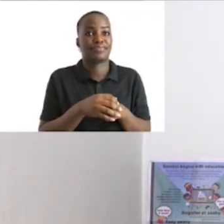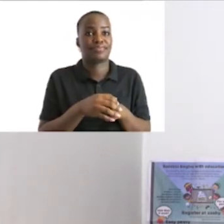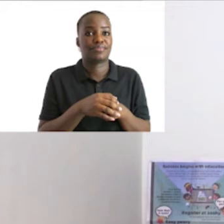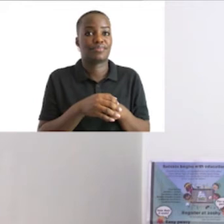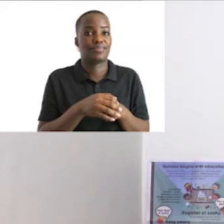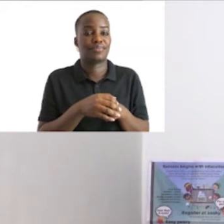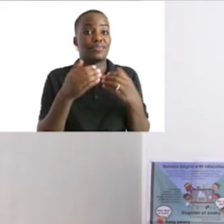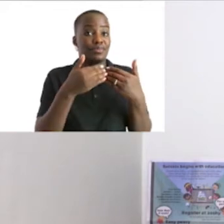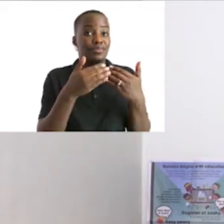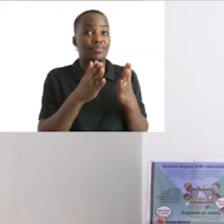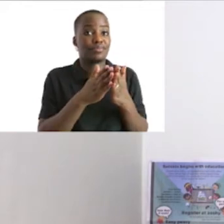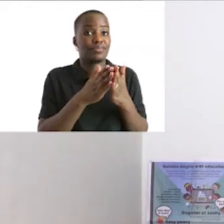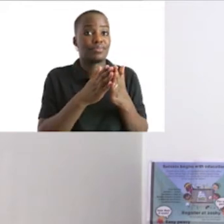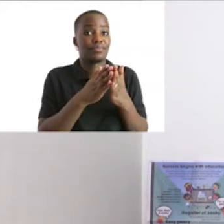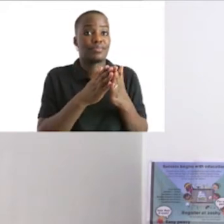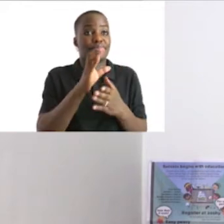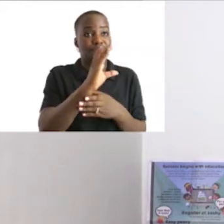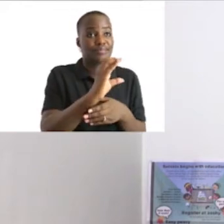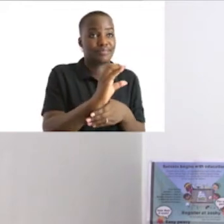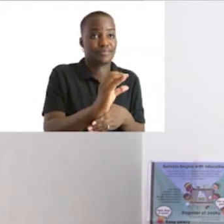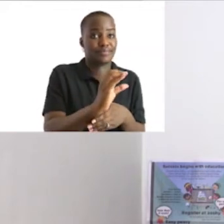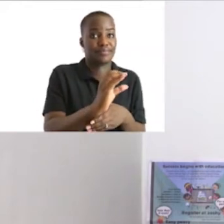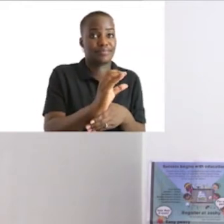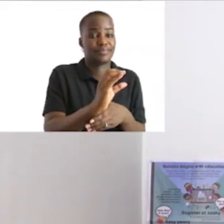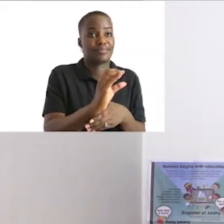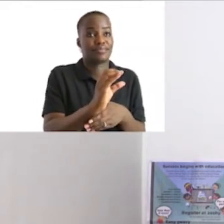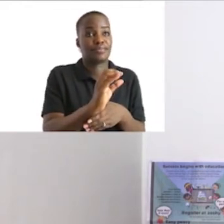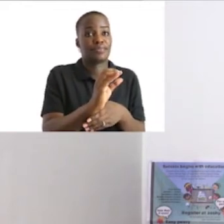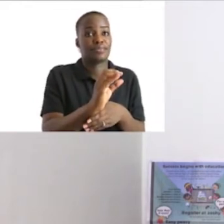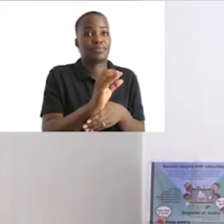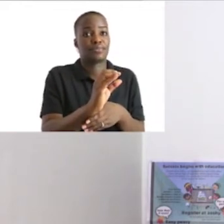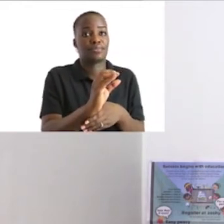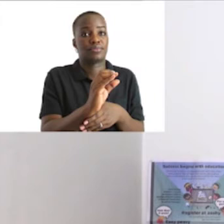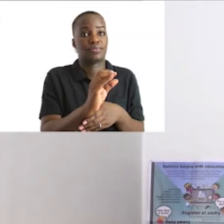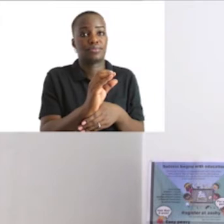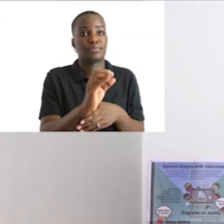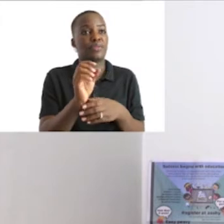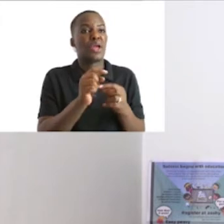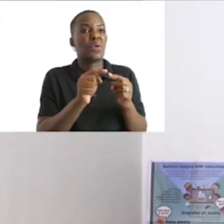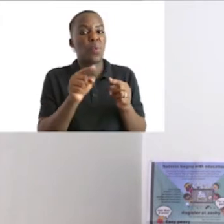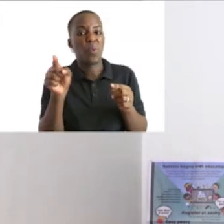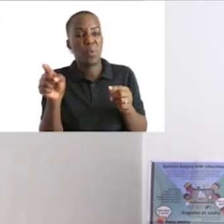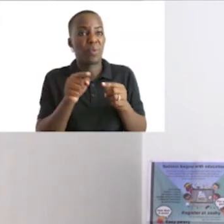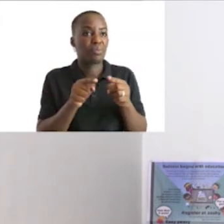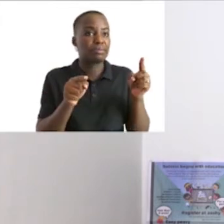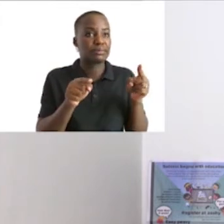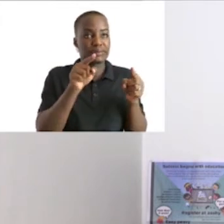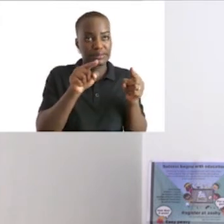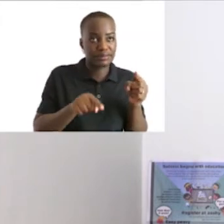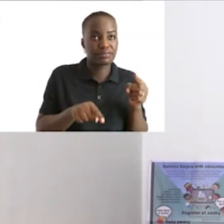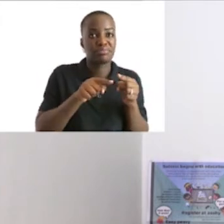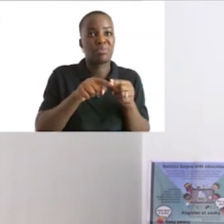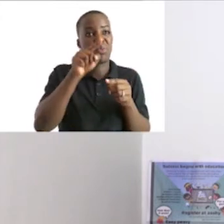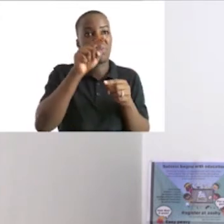to start from k and try and move in different directions to